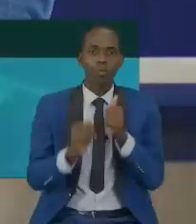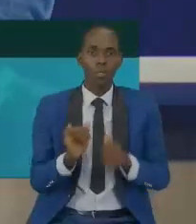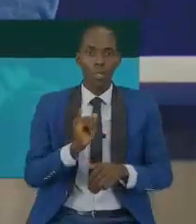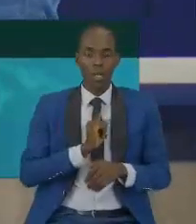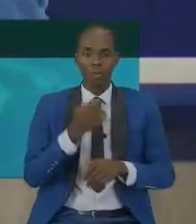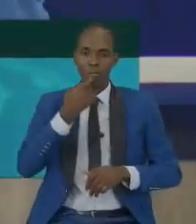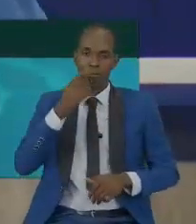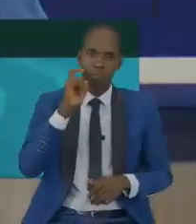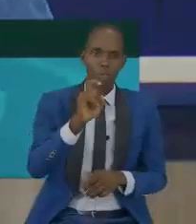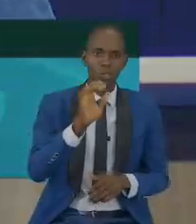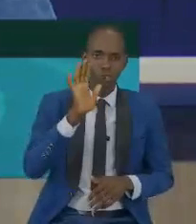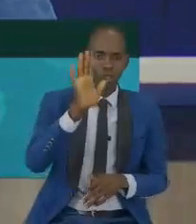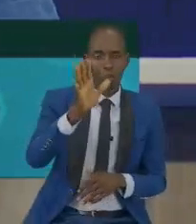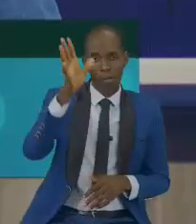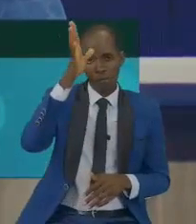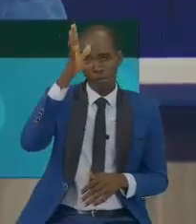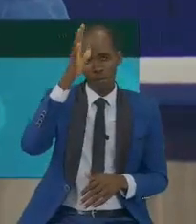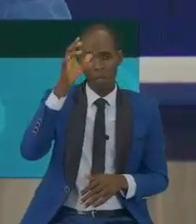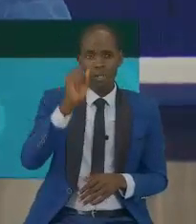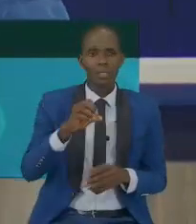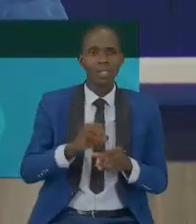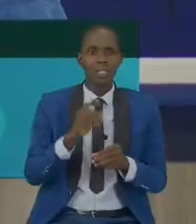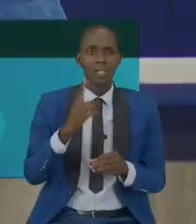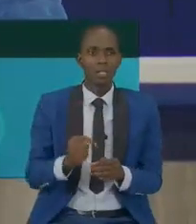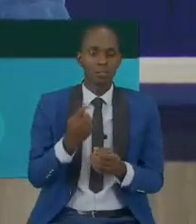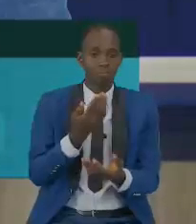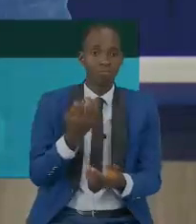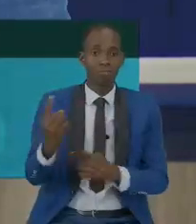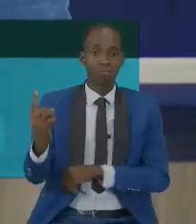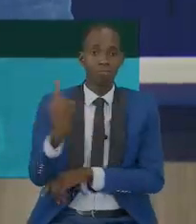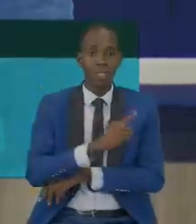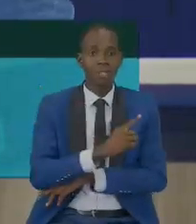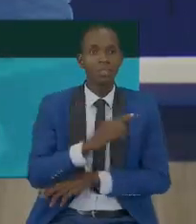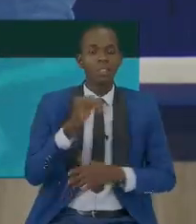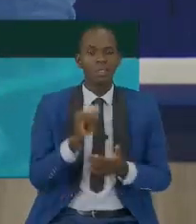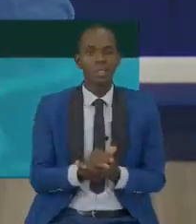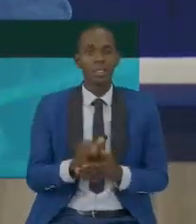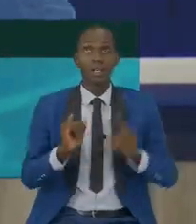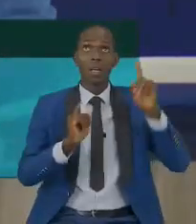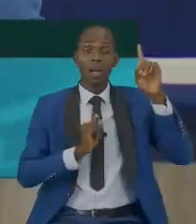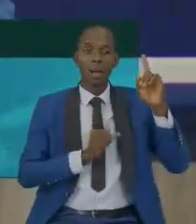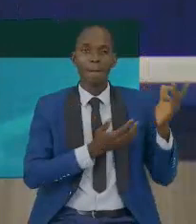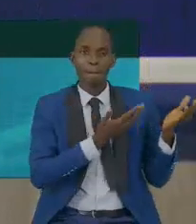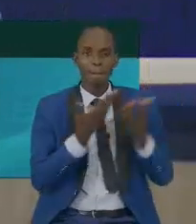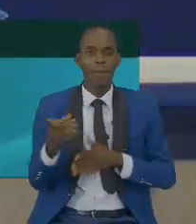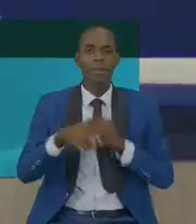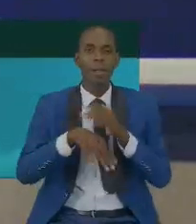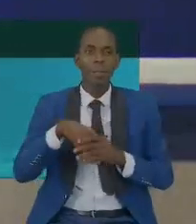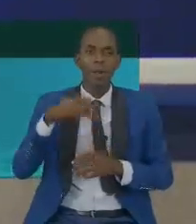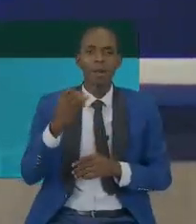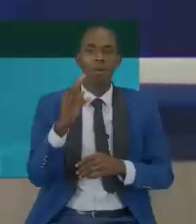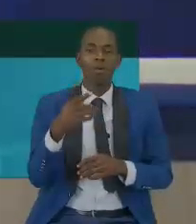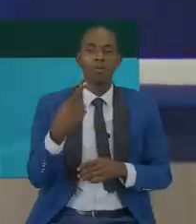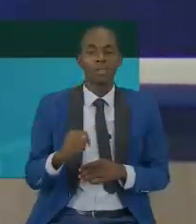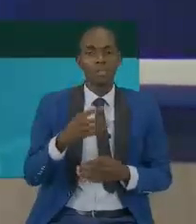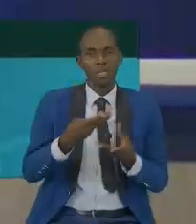fathers in the day that I brought them forth out of the land